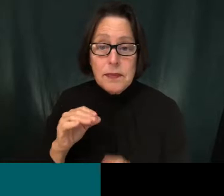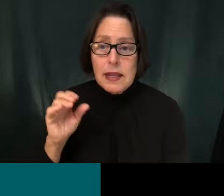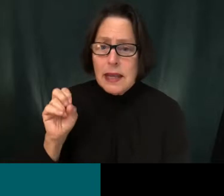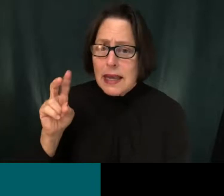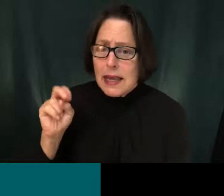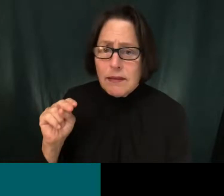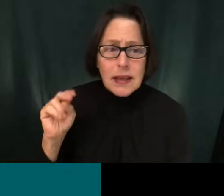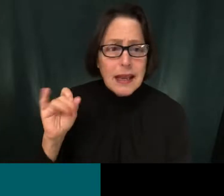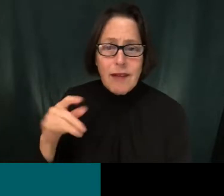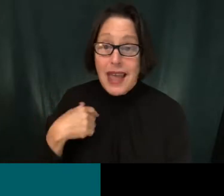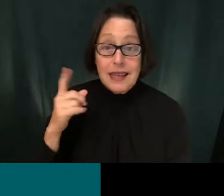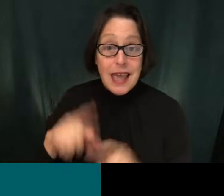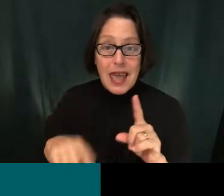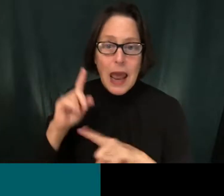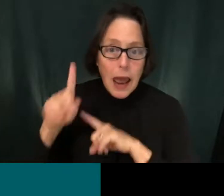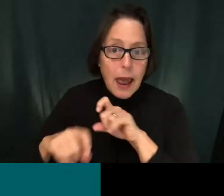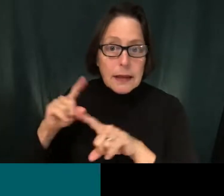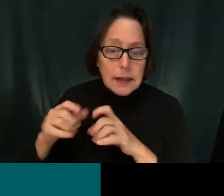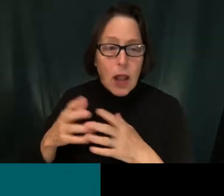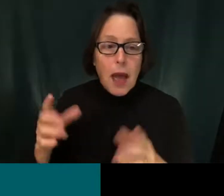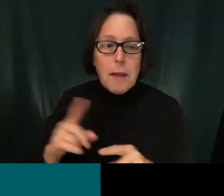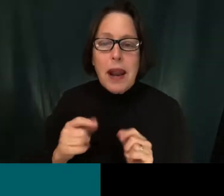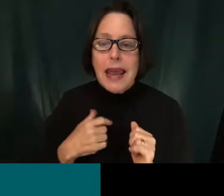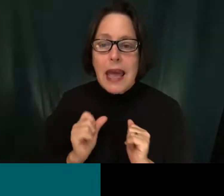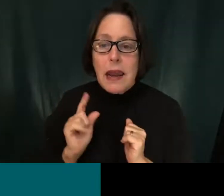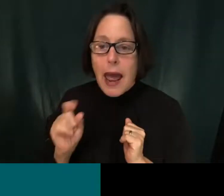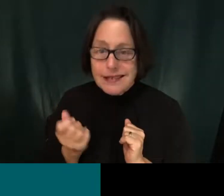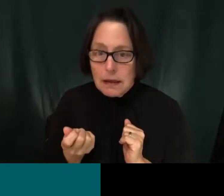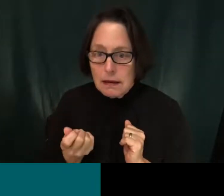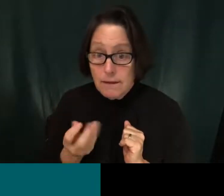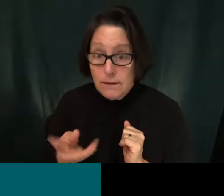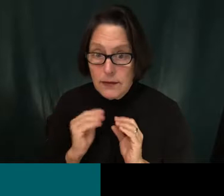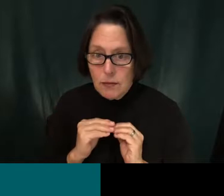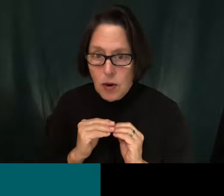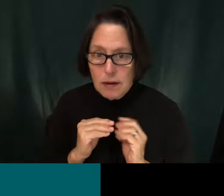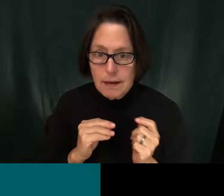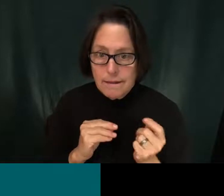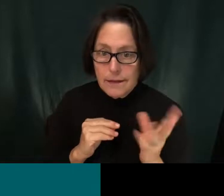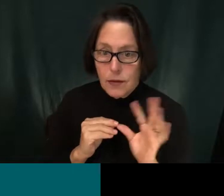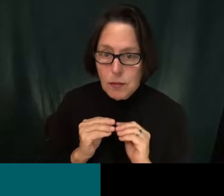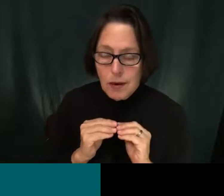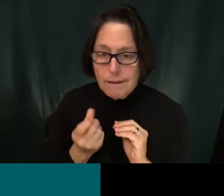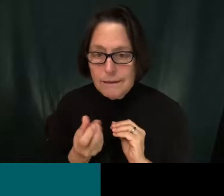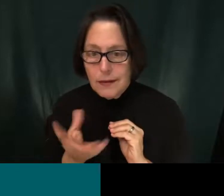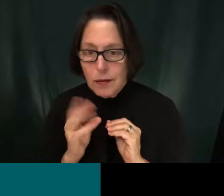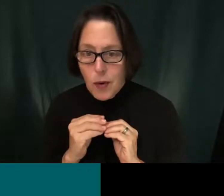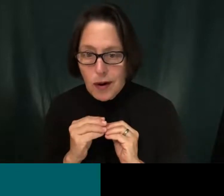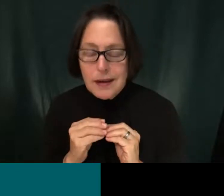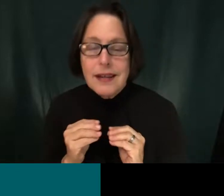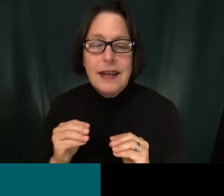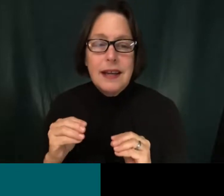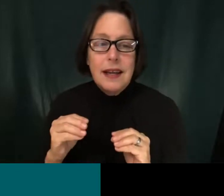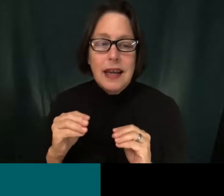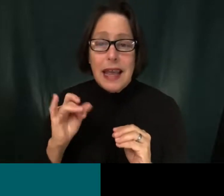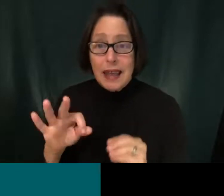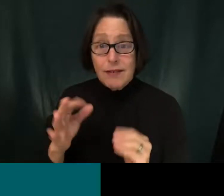to ask a ton of questions, but starting to ask a few more, and just starting with a few, I guess, a